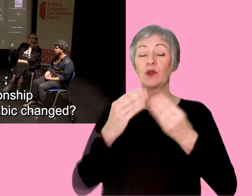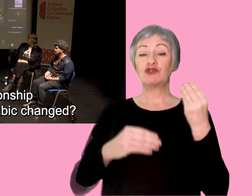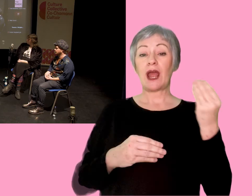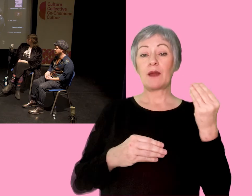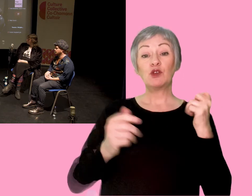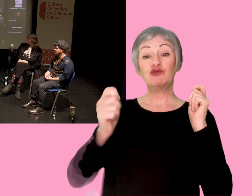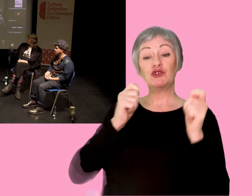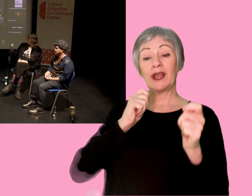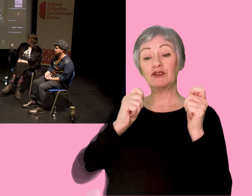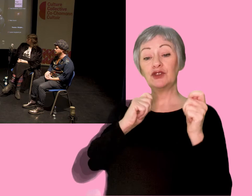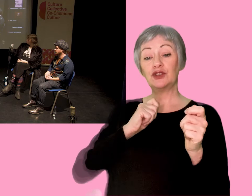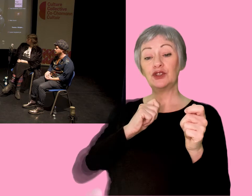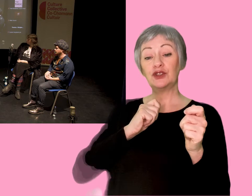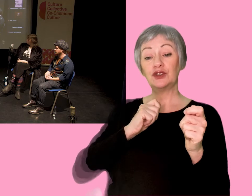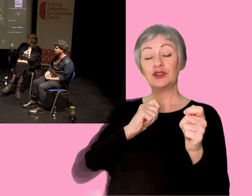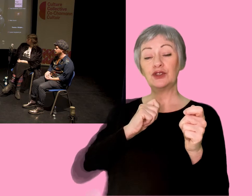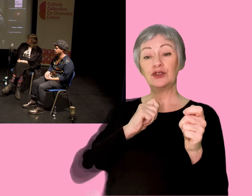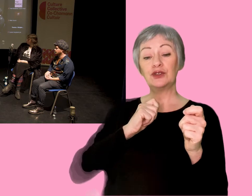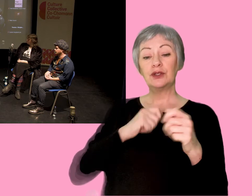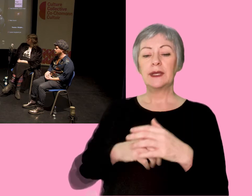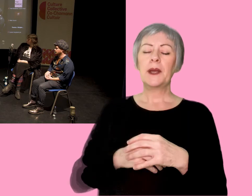changed? It